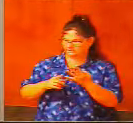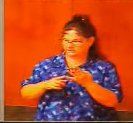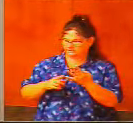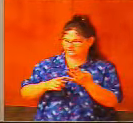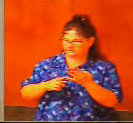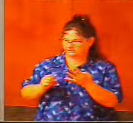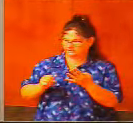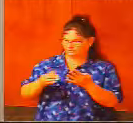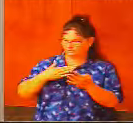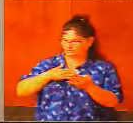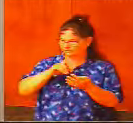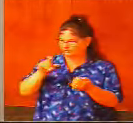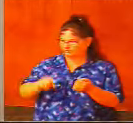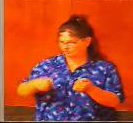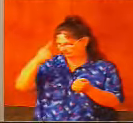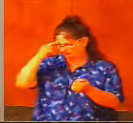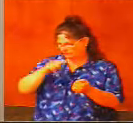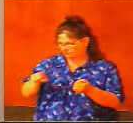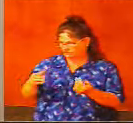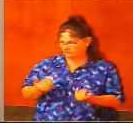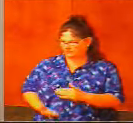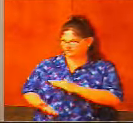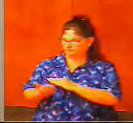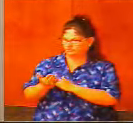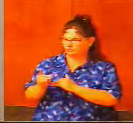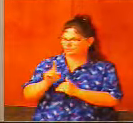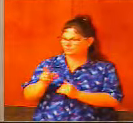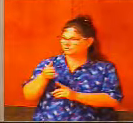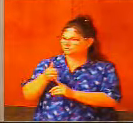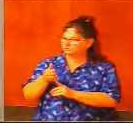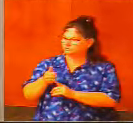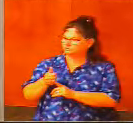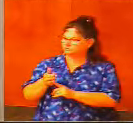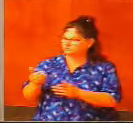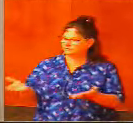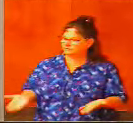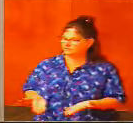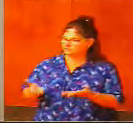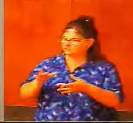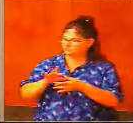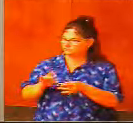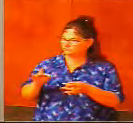And so my question for you this morning is this: where are you in this story?